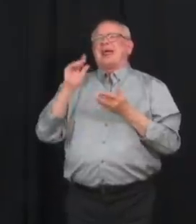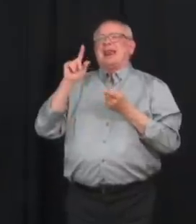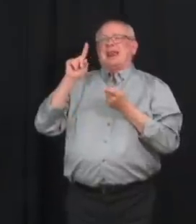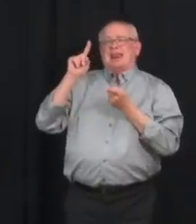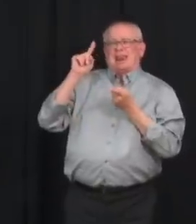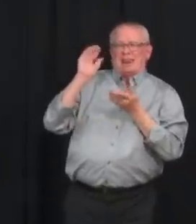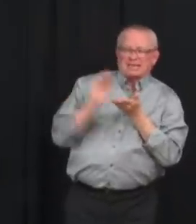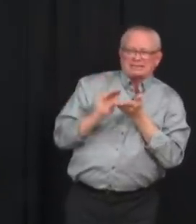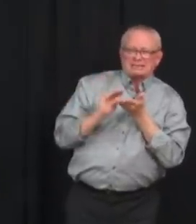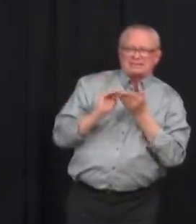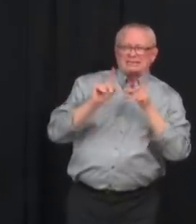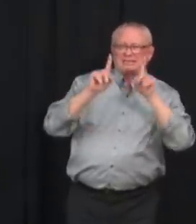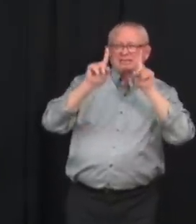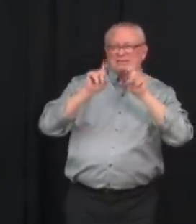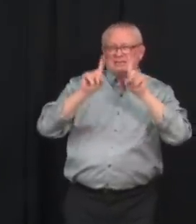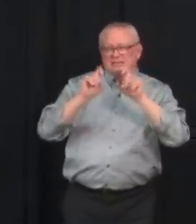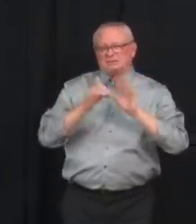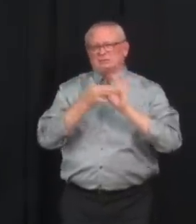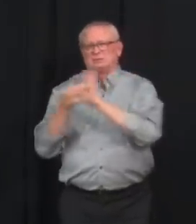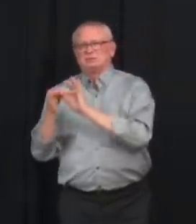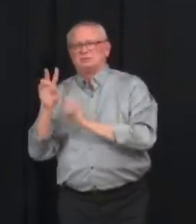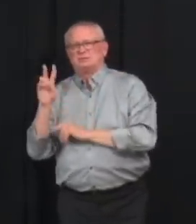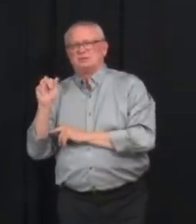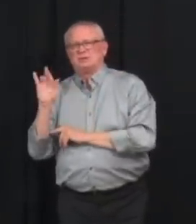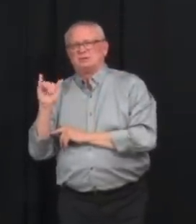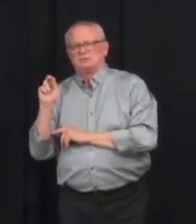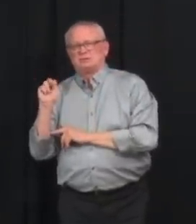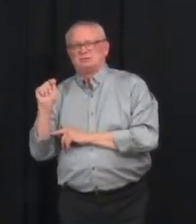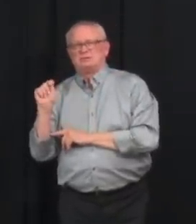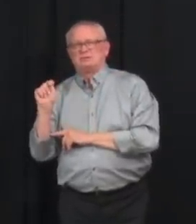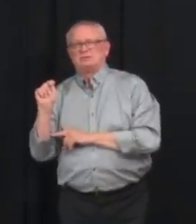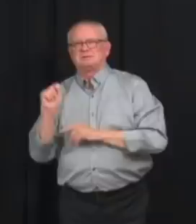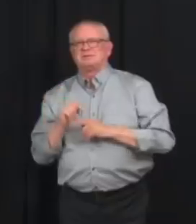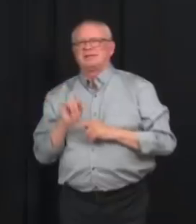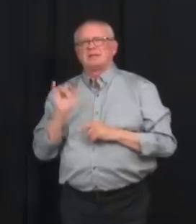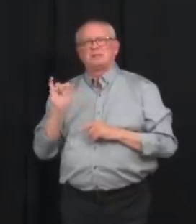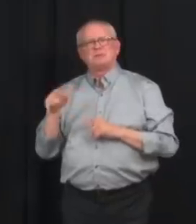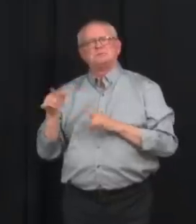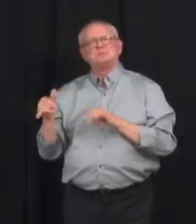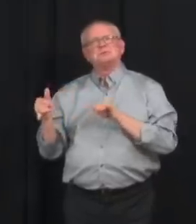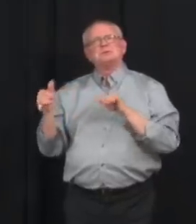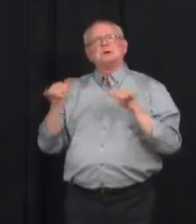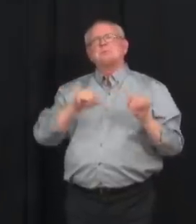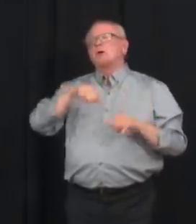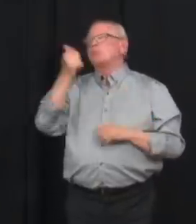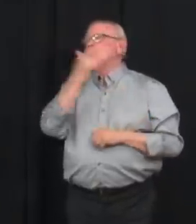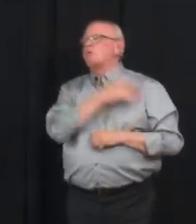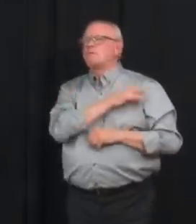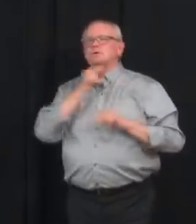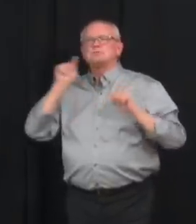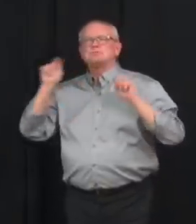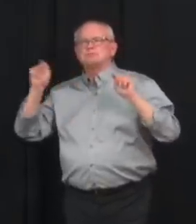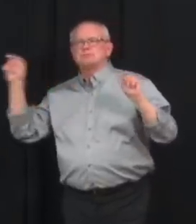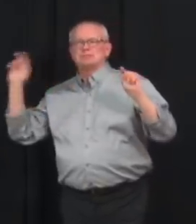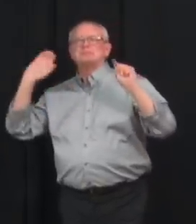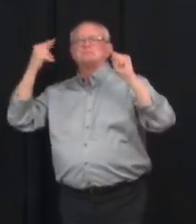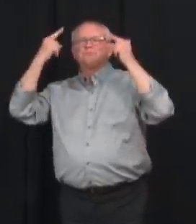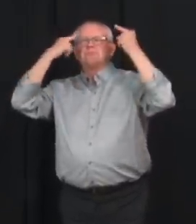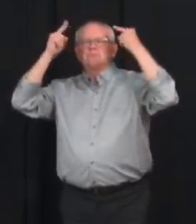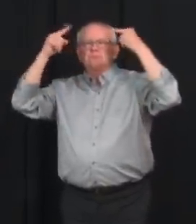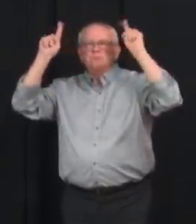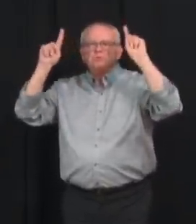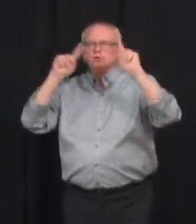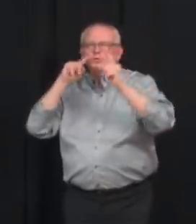other populations. This approach was in line with other provinces and was very effective in helping track the spread of variants